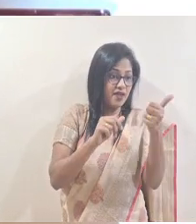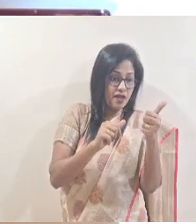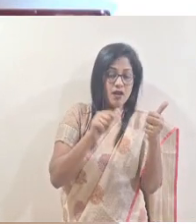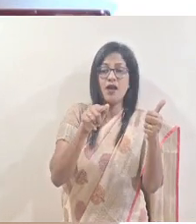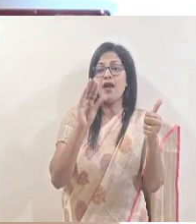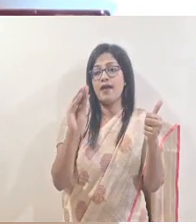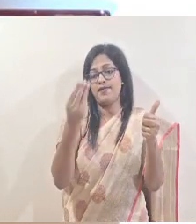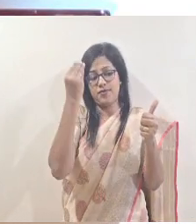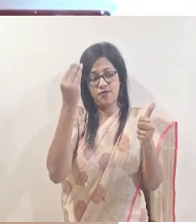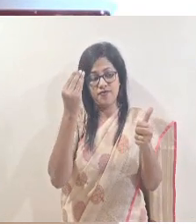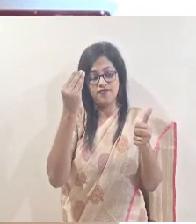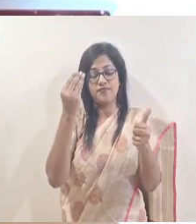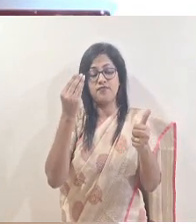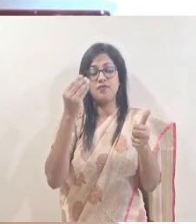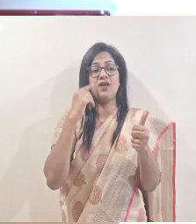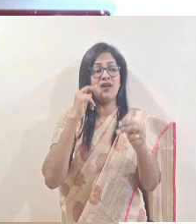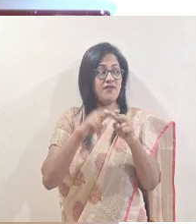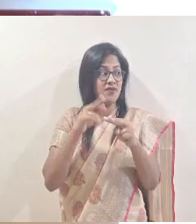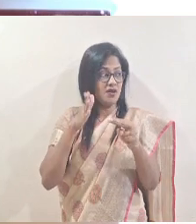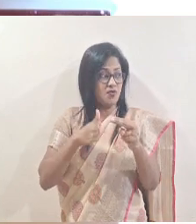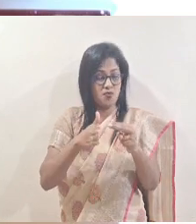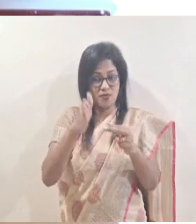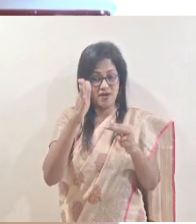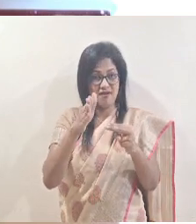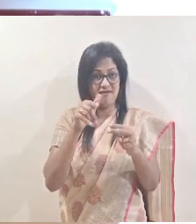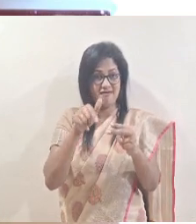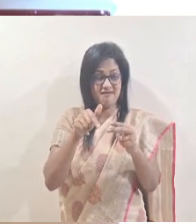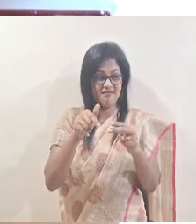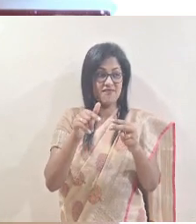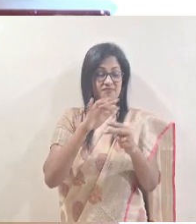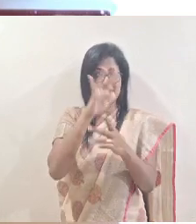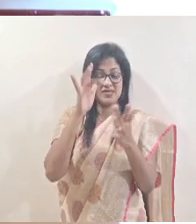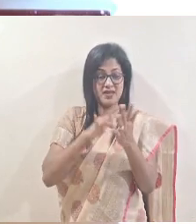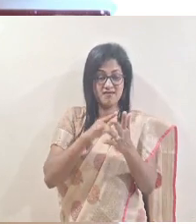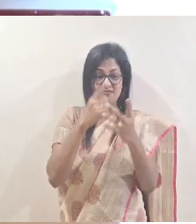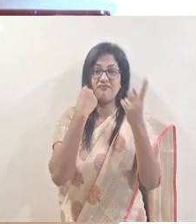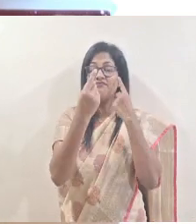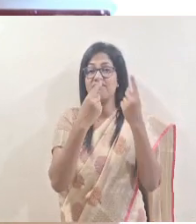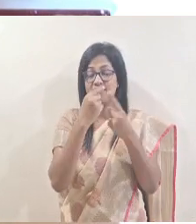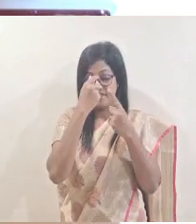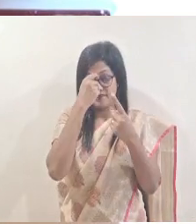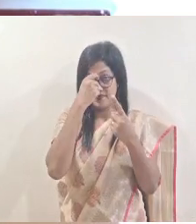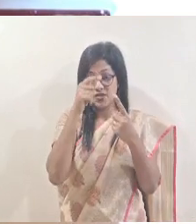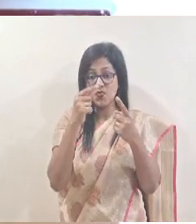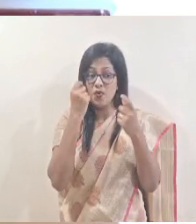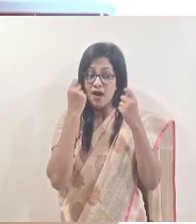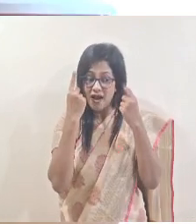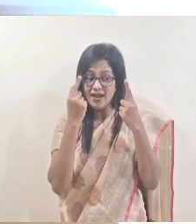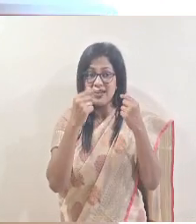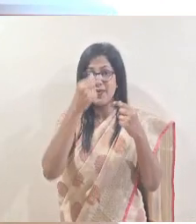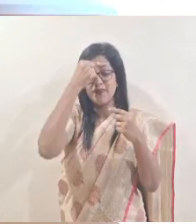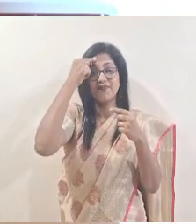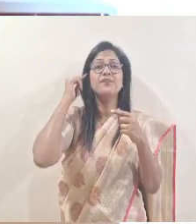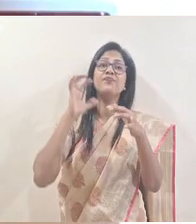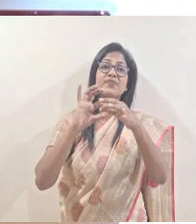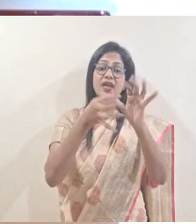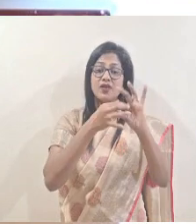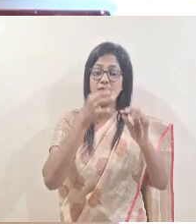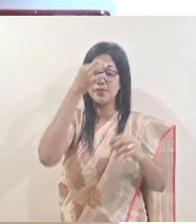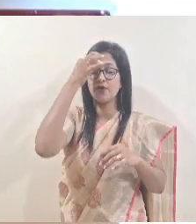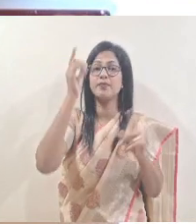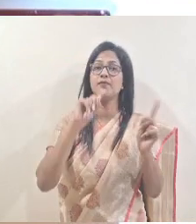this, maybe it will improve. But is there a way you found where, from centrality analysis, you understand where the problems in the network